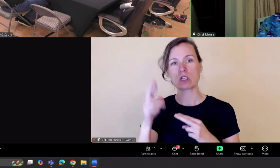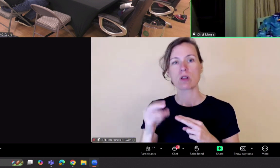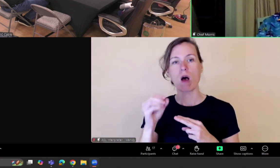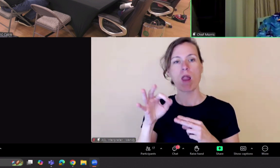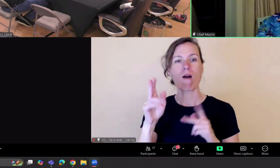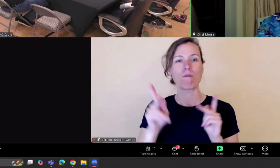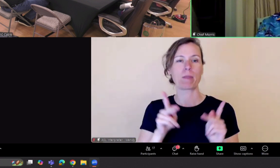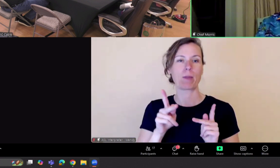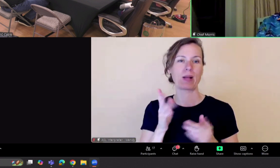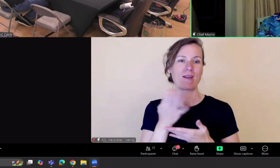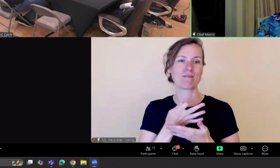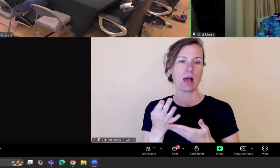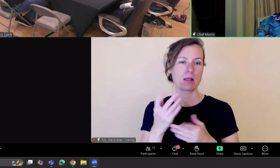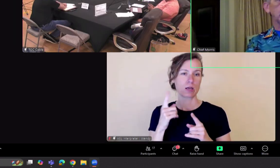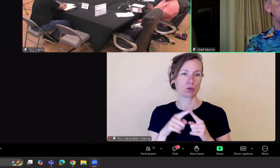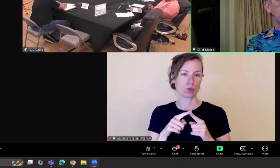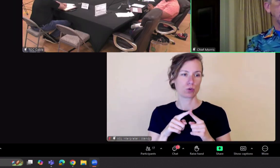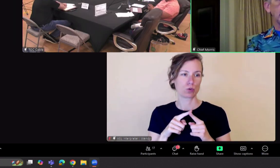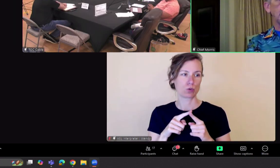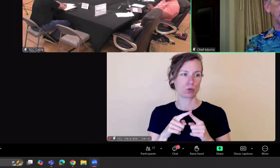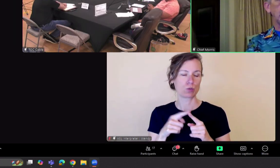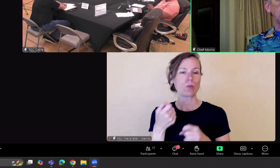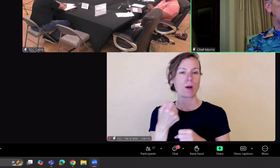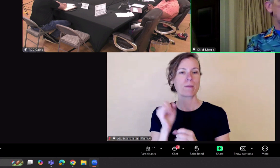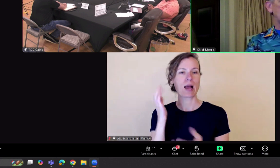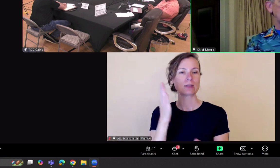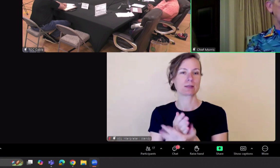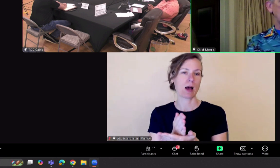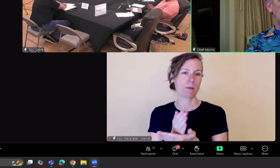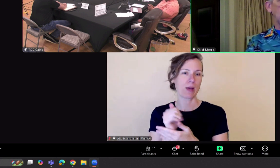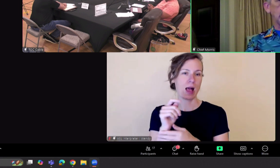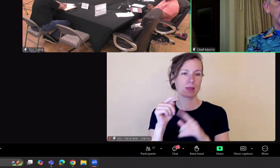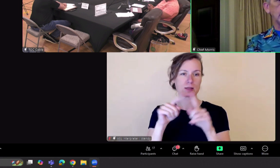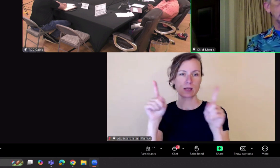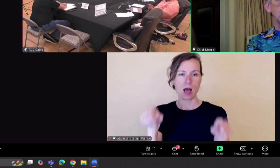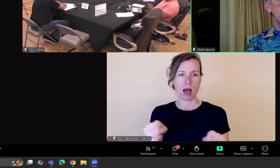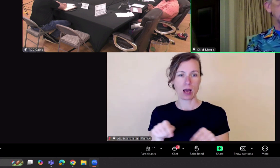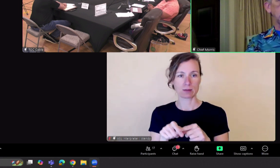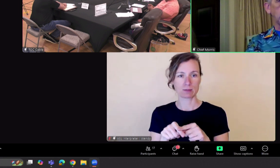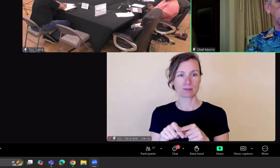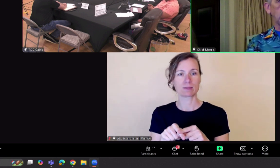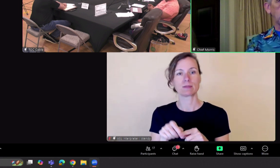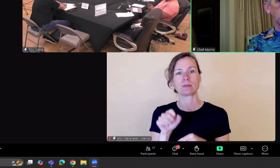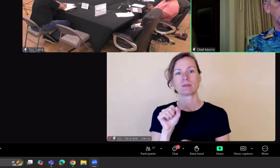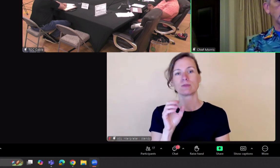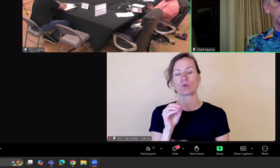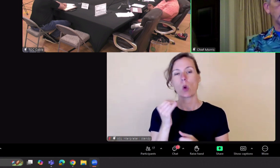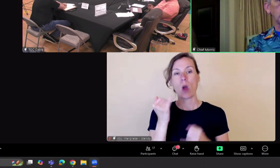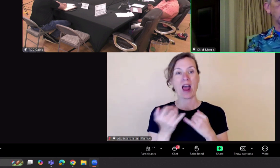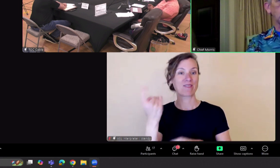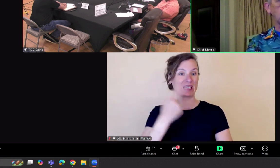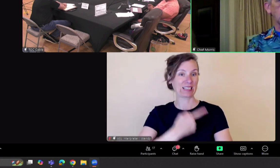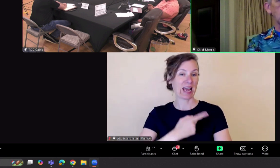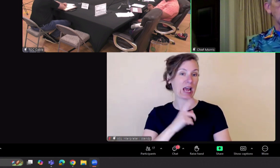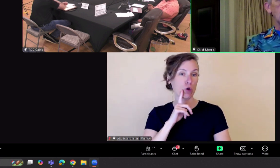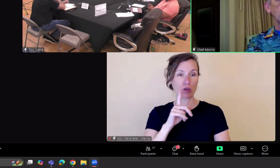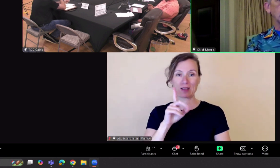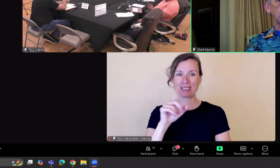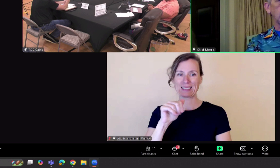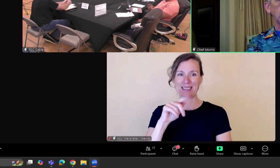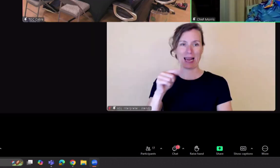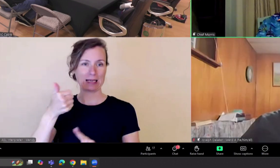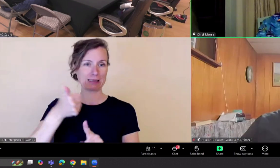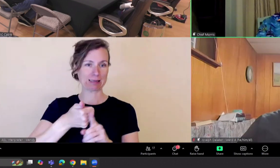failing to obey stop signs. So at the end of the day, the statistics are what the statistics are, but